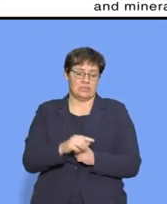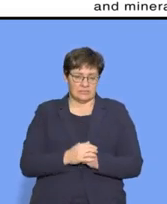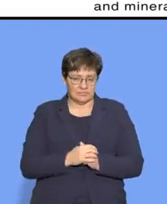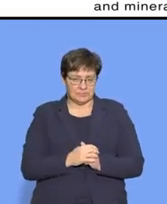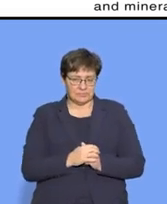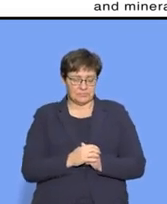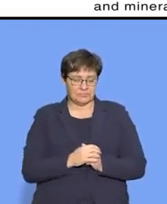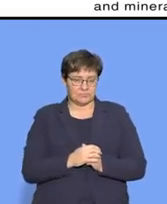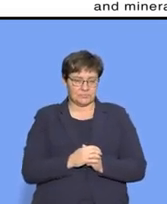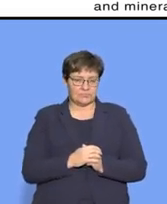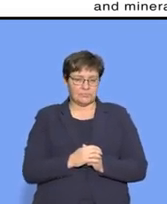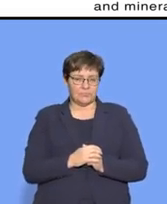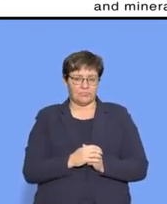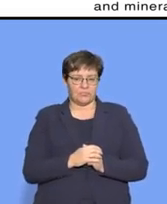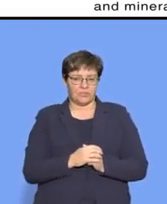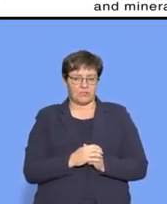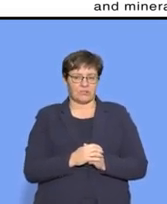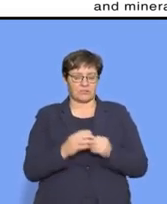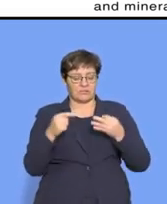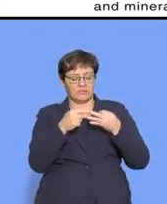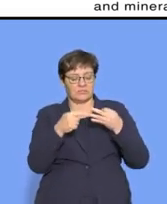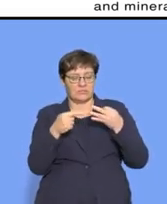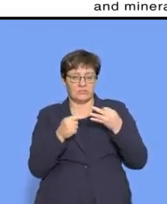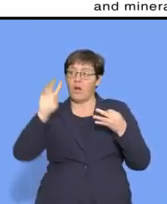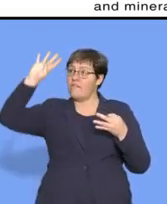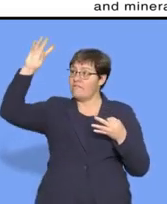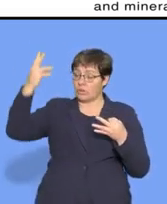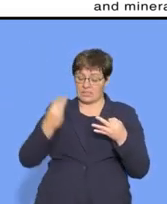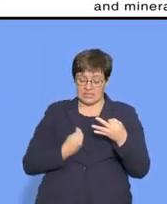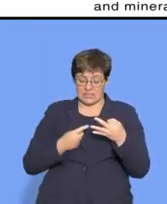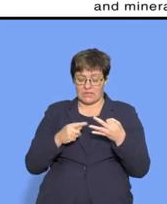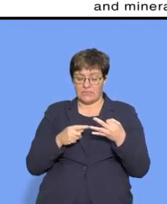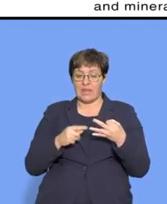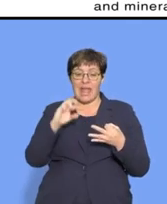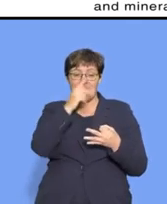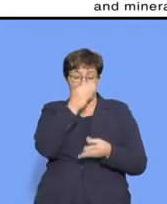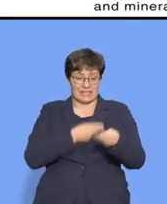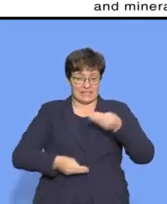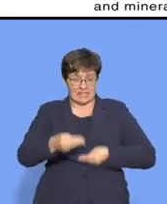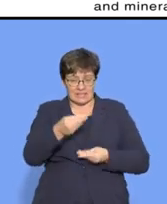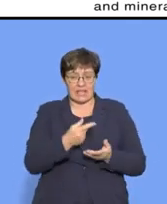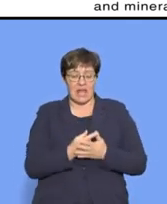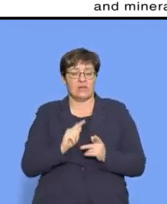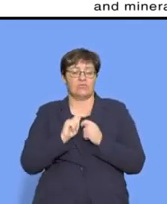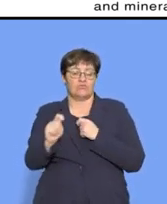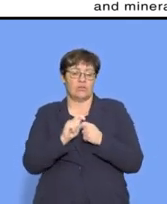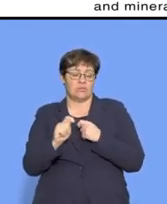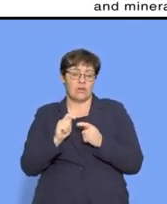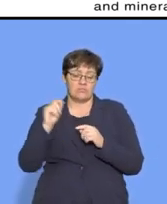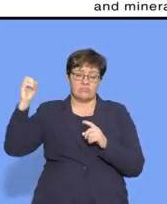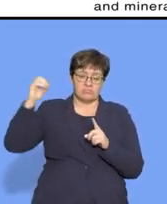a leaf do. The three functions of a leaf: photosynthesis, gaseous exchange,